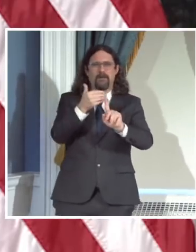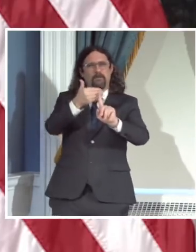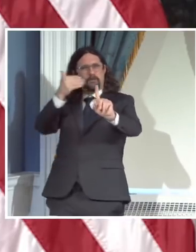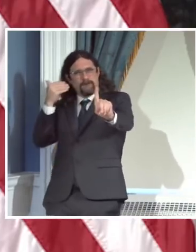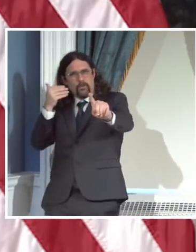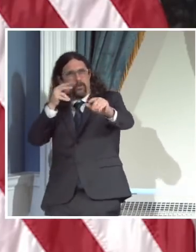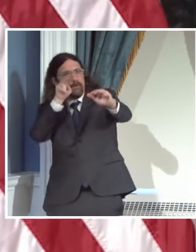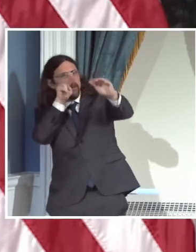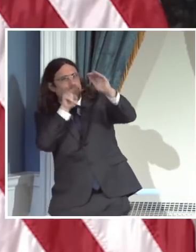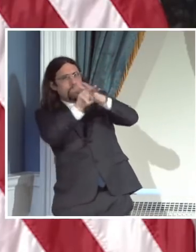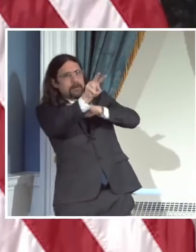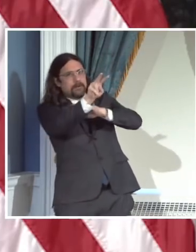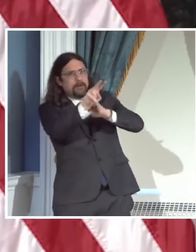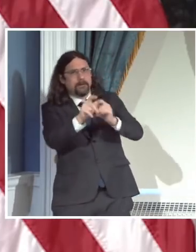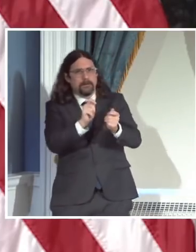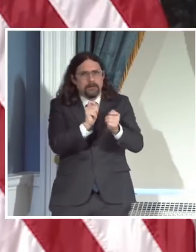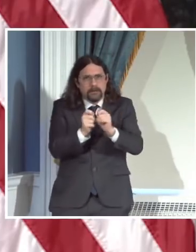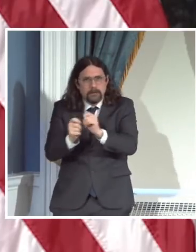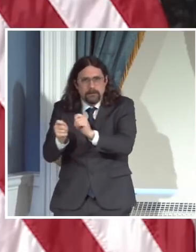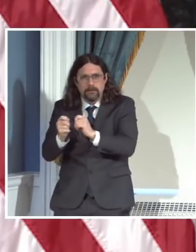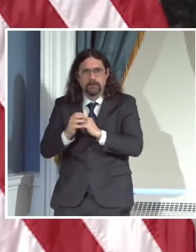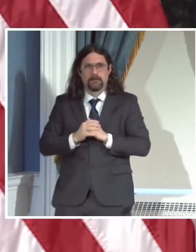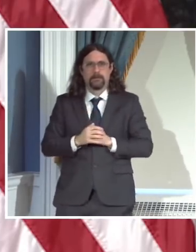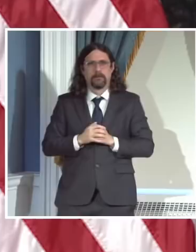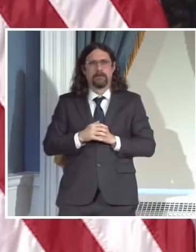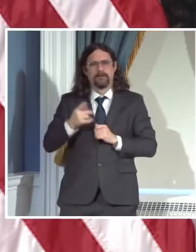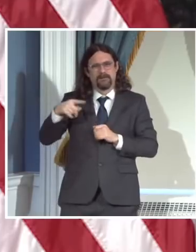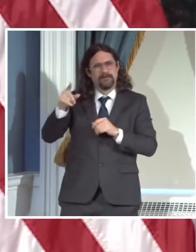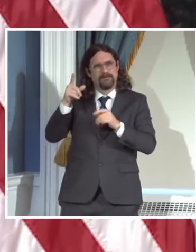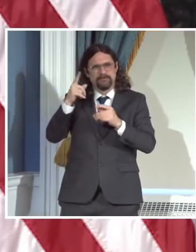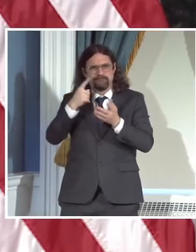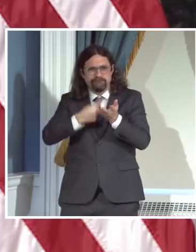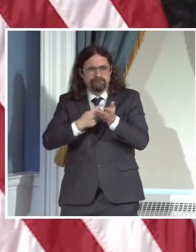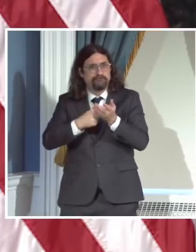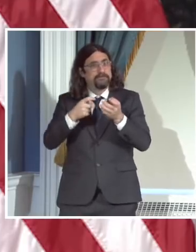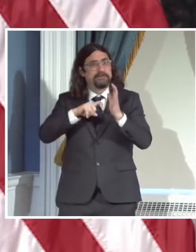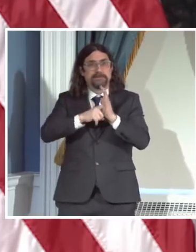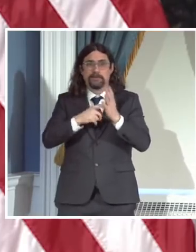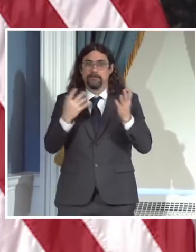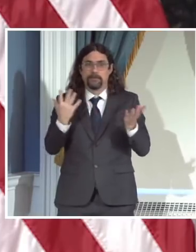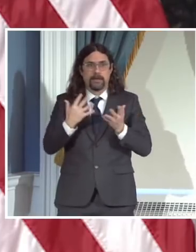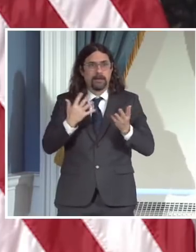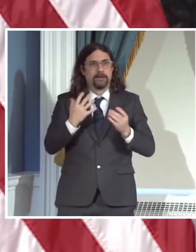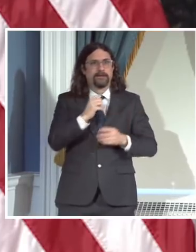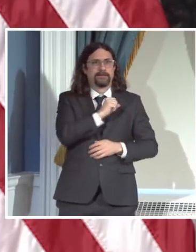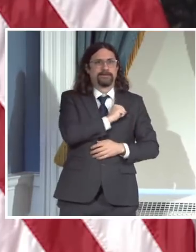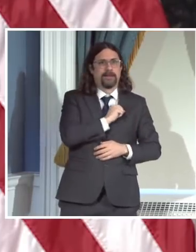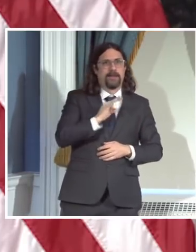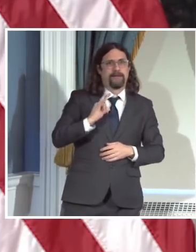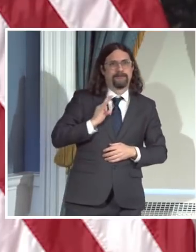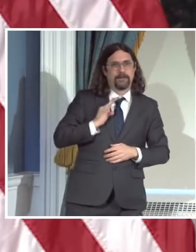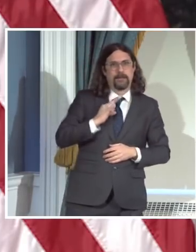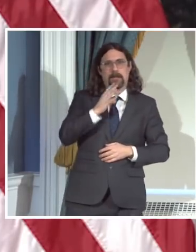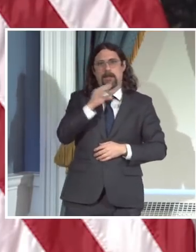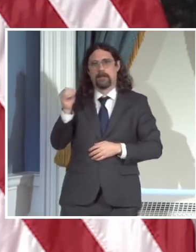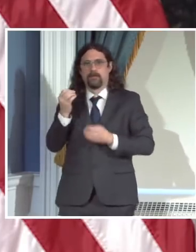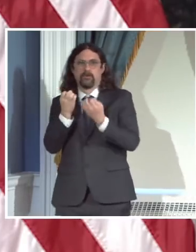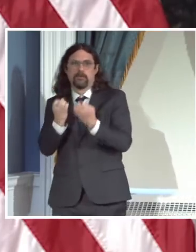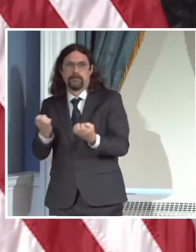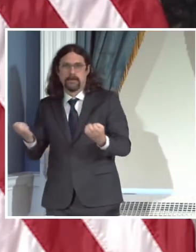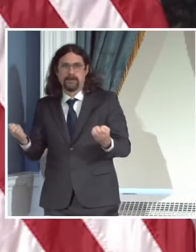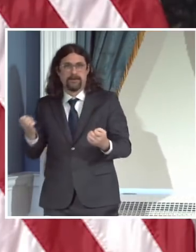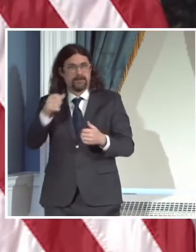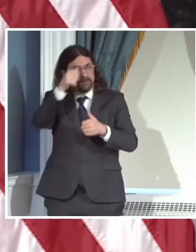think everyone knows I've talked about this Sunday, April 5th, as a crucial day, and I've done that for a reason. I want everyone to understand it. It's not